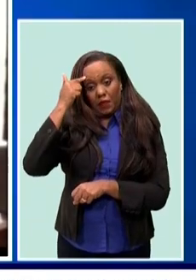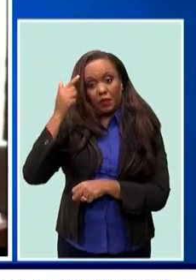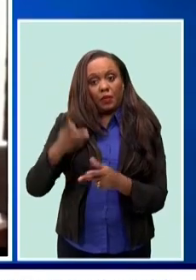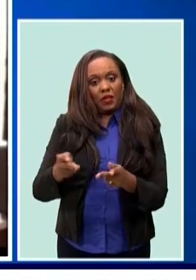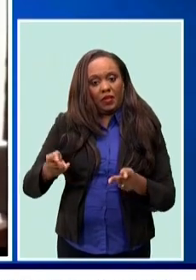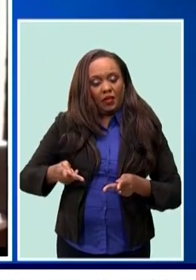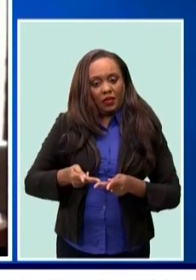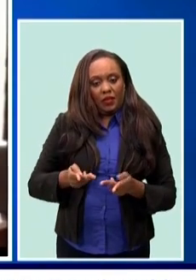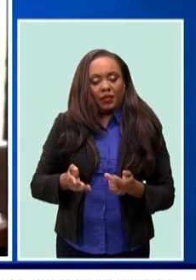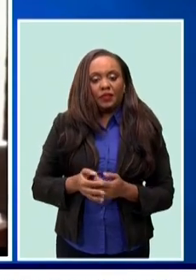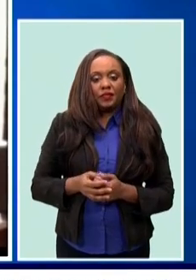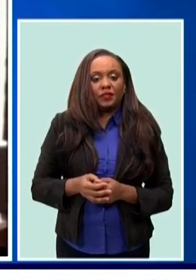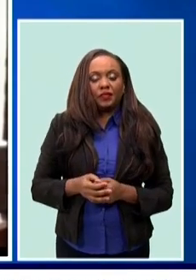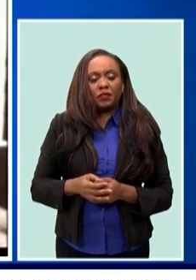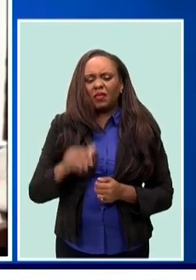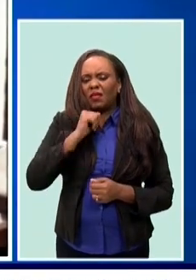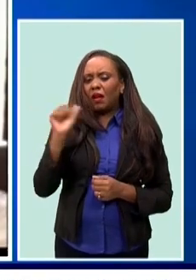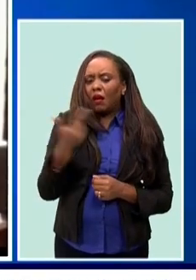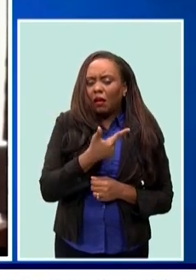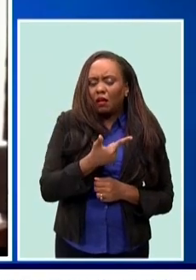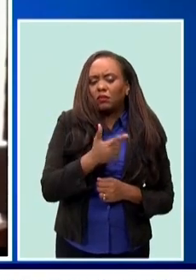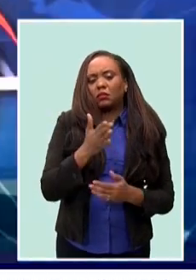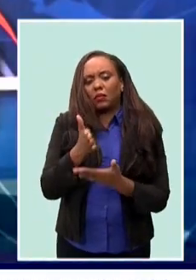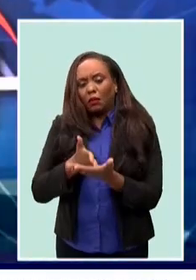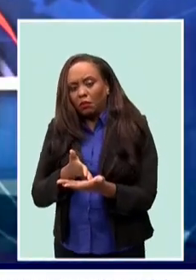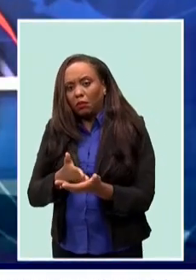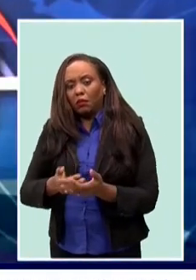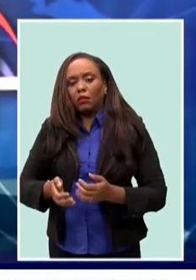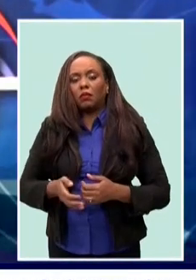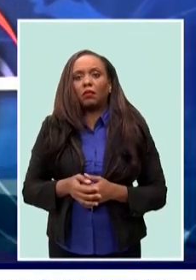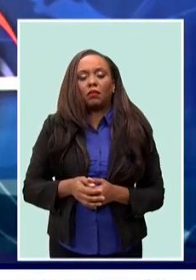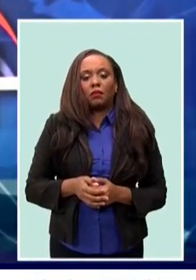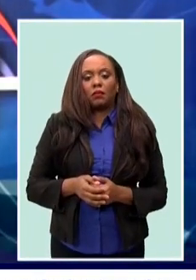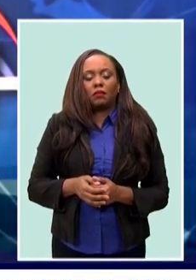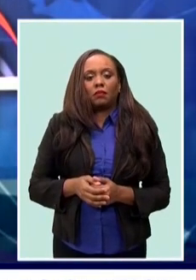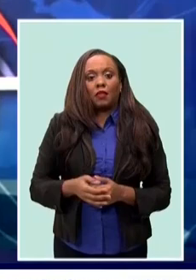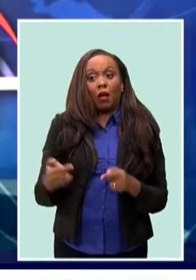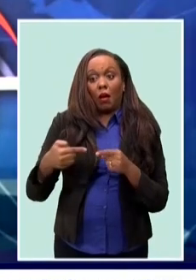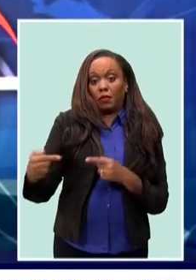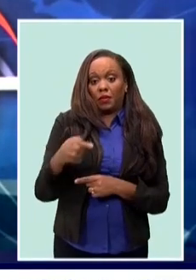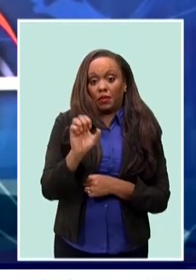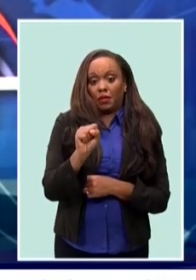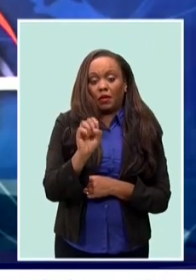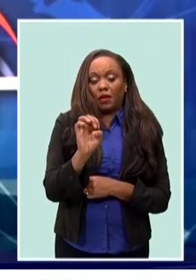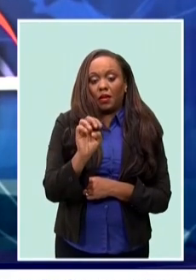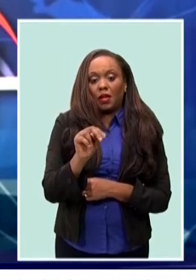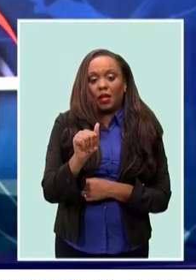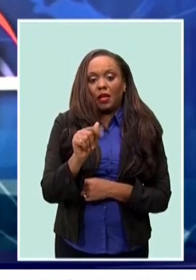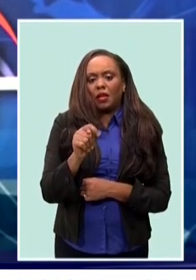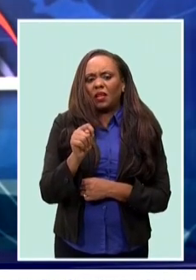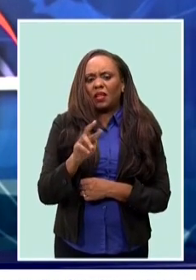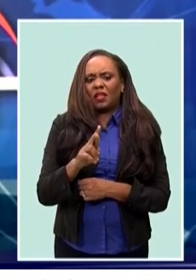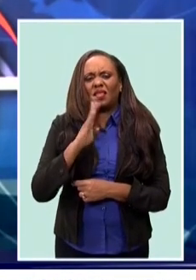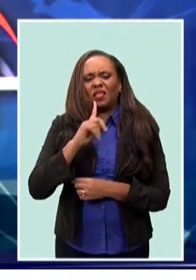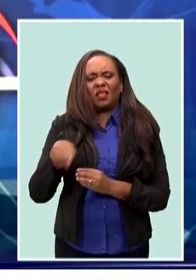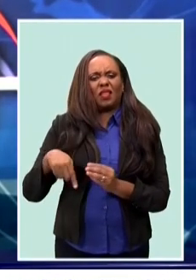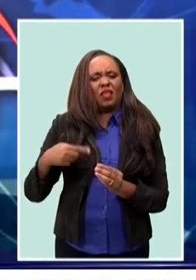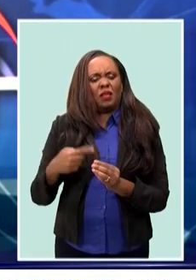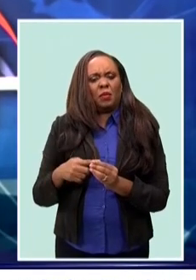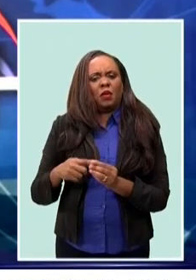are gazetted. Not all, but some. Well, opposition Senator Caswell Franklin took issue with the amendment to